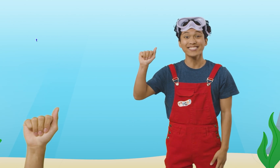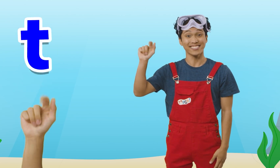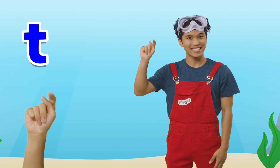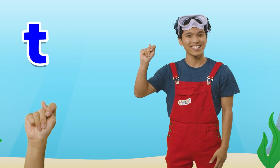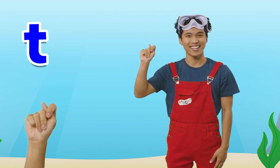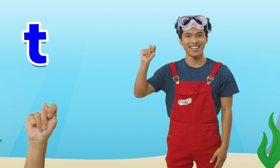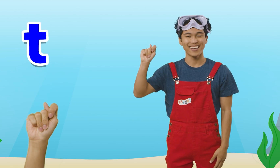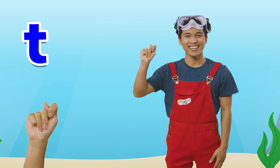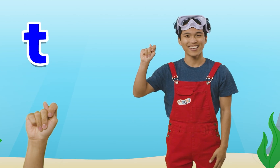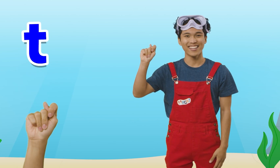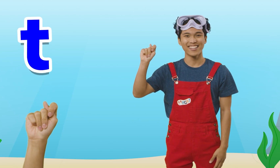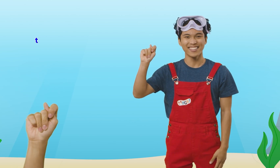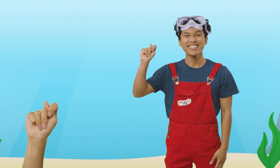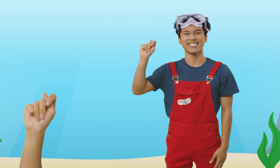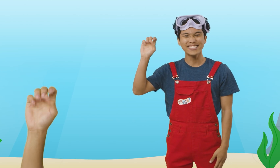T